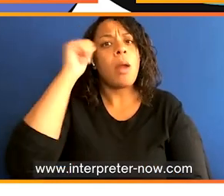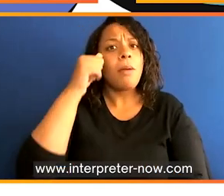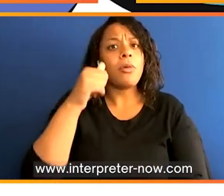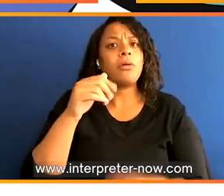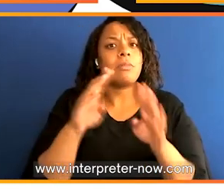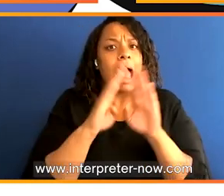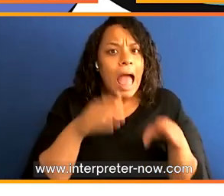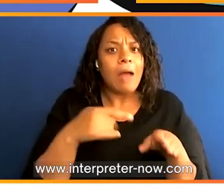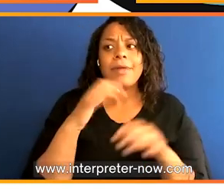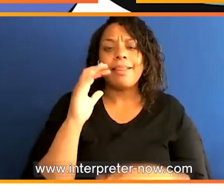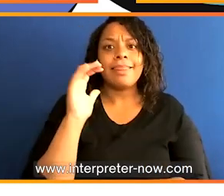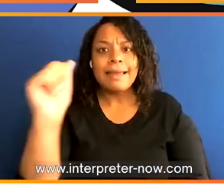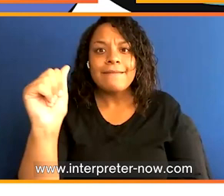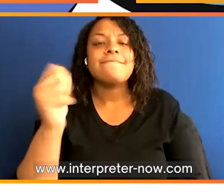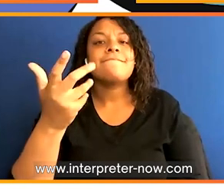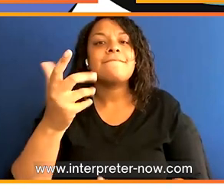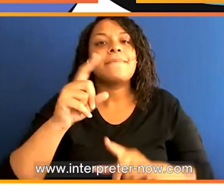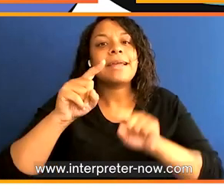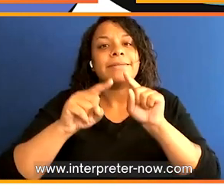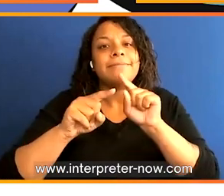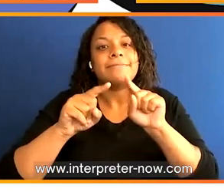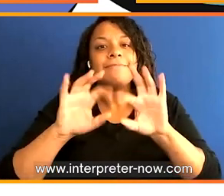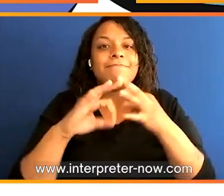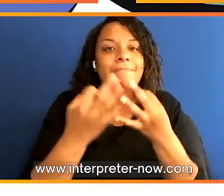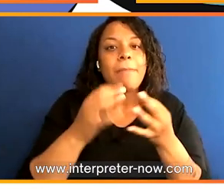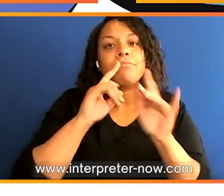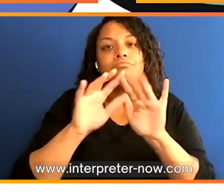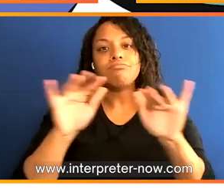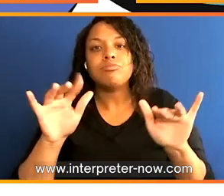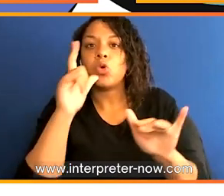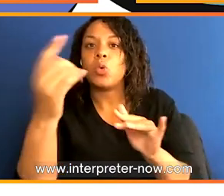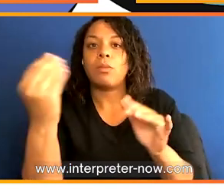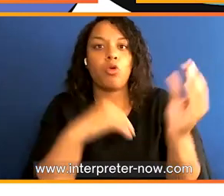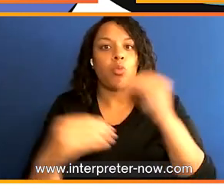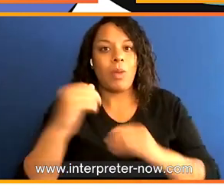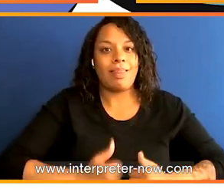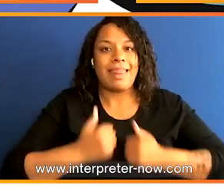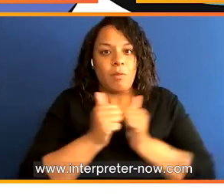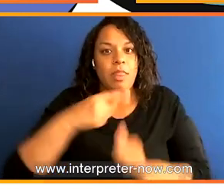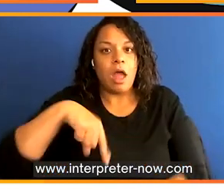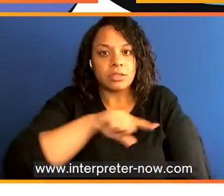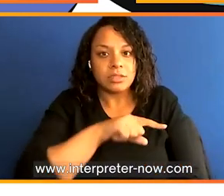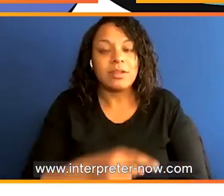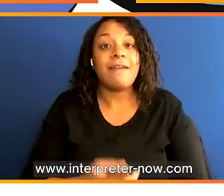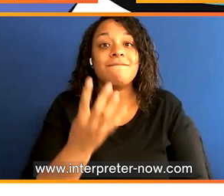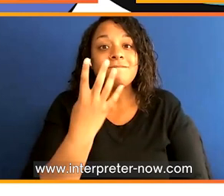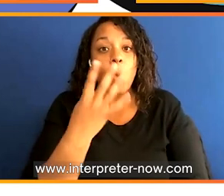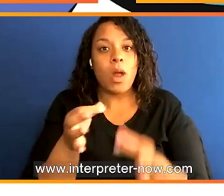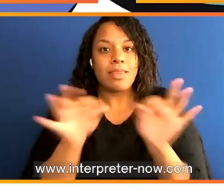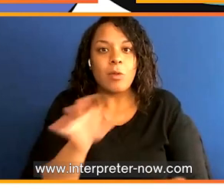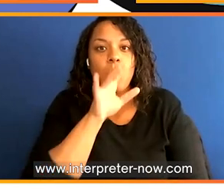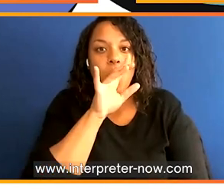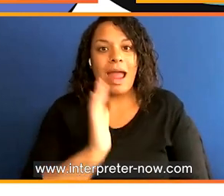had different variations of family members who eventually ended up living with us. And there were four languages that were spoken in our house. It